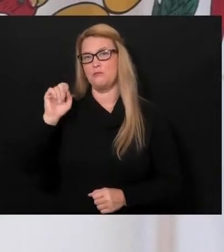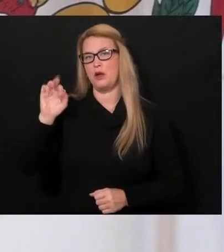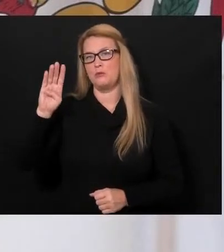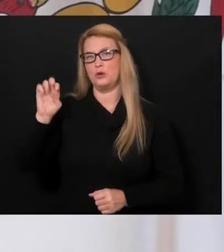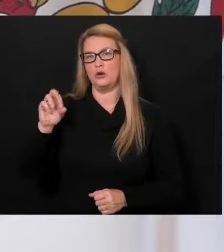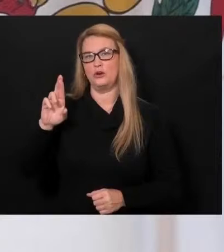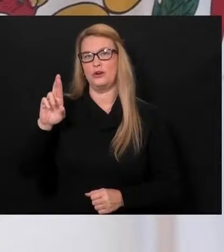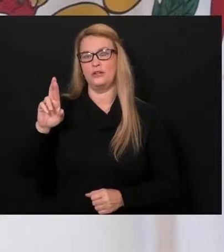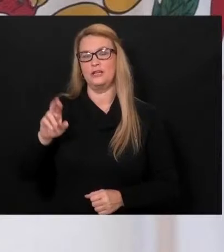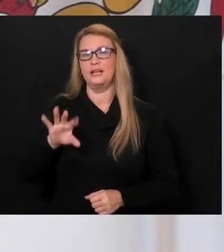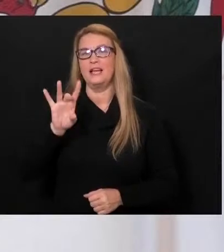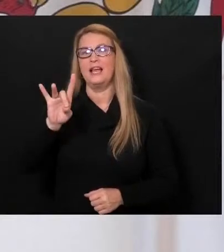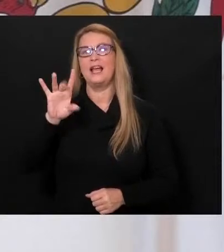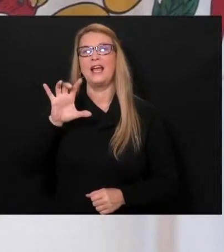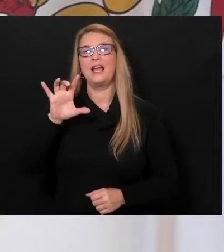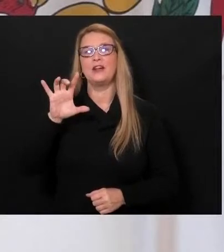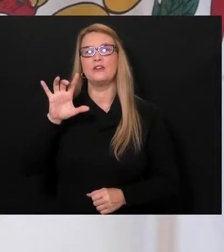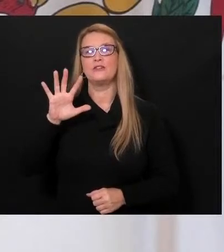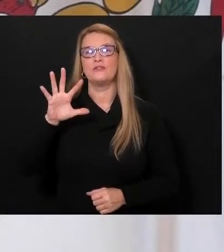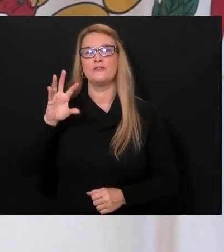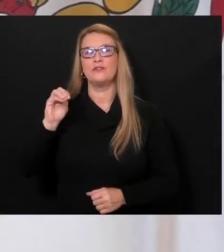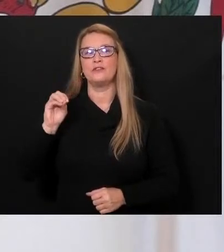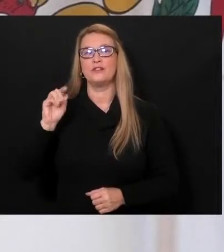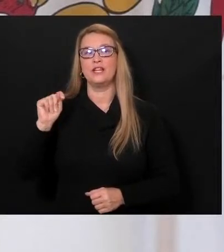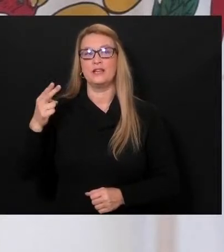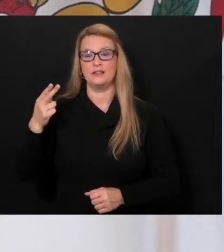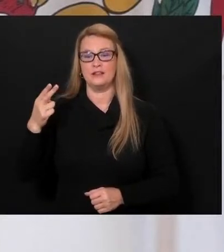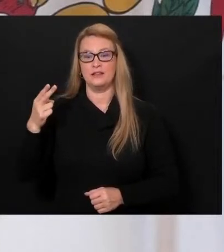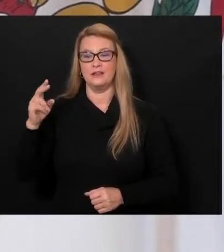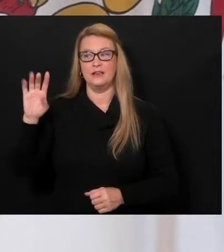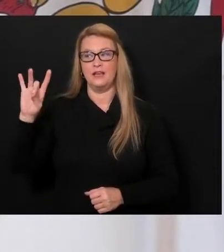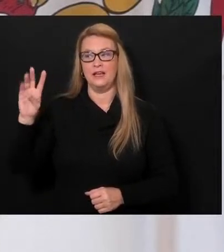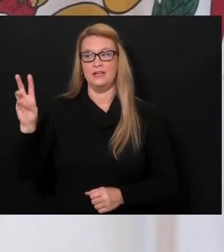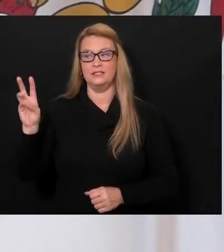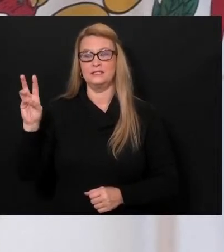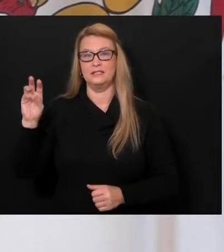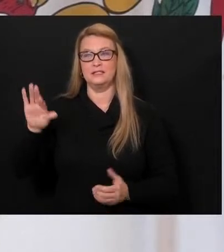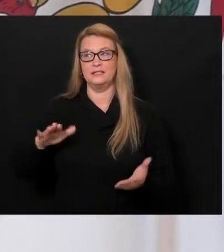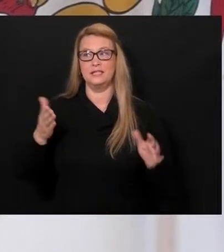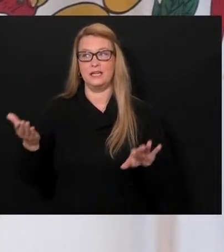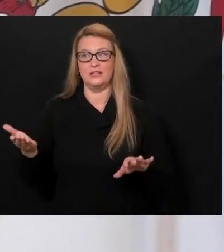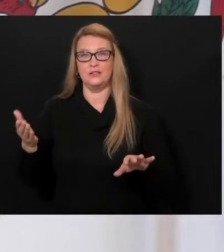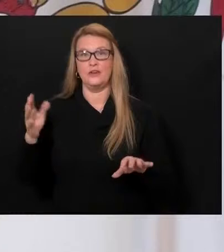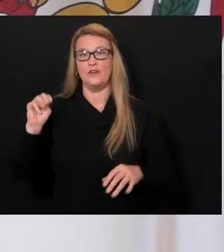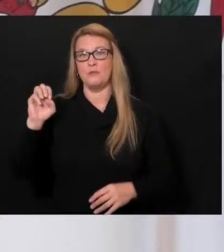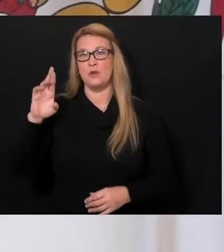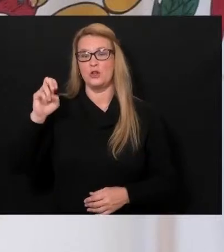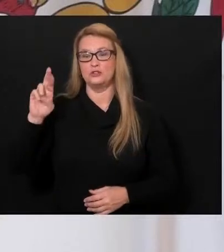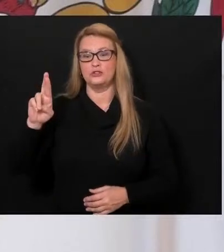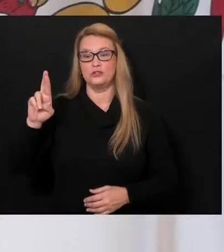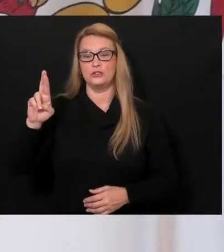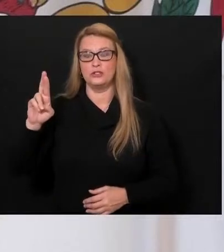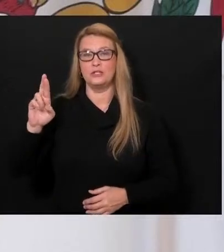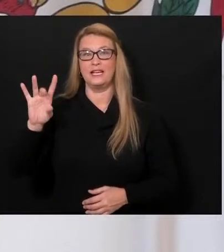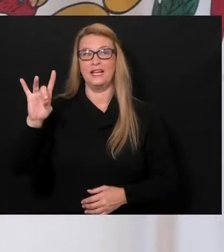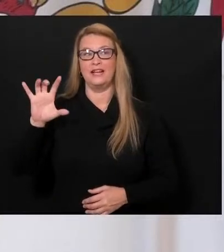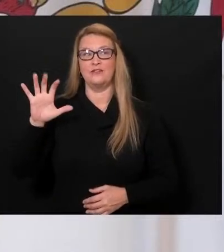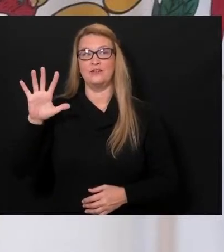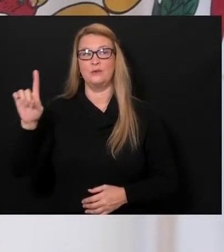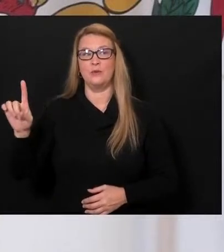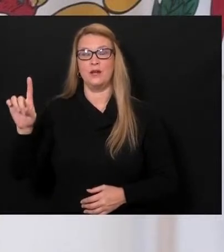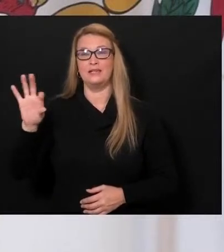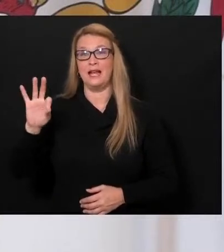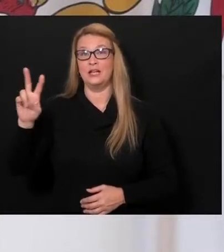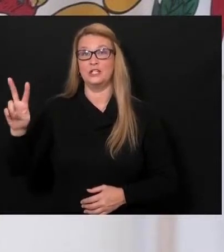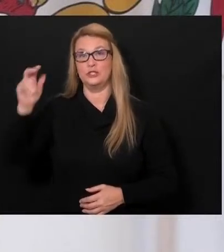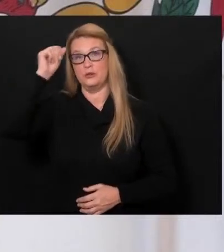County. Our 850th death is an 86-year-old female from Mercer County. Our 851st death is a